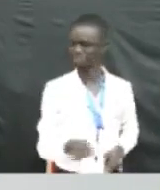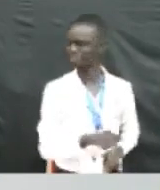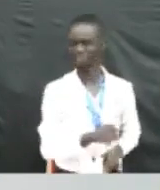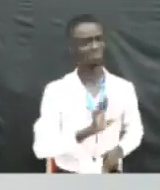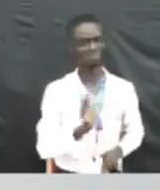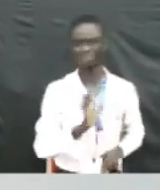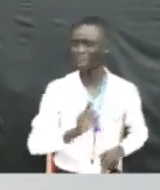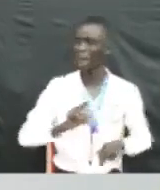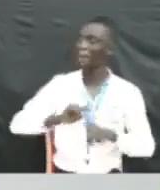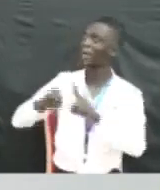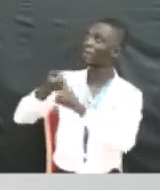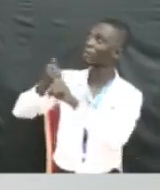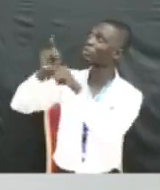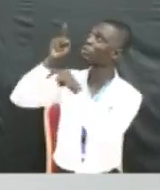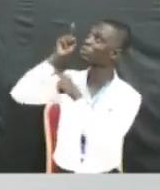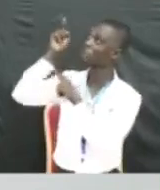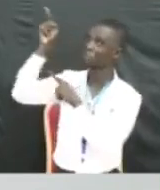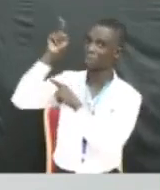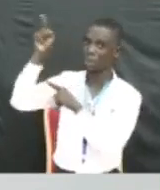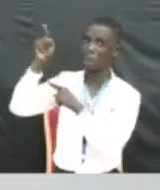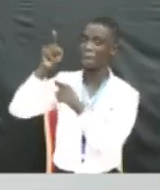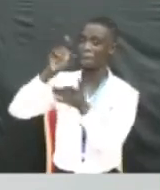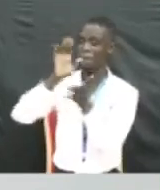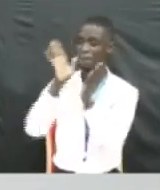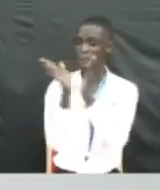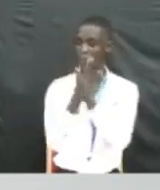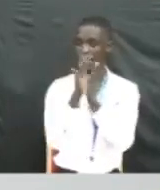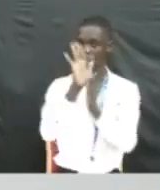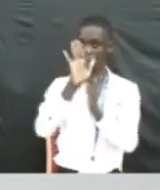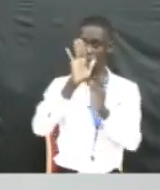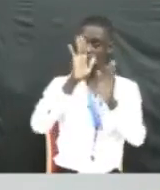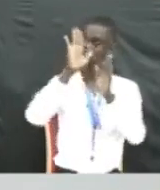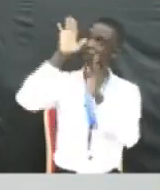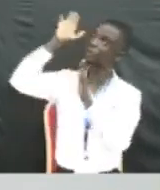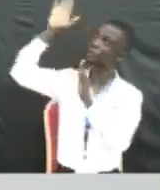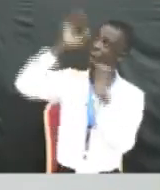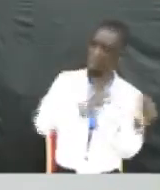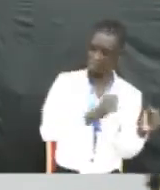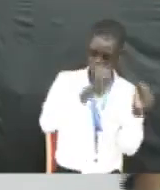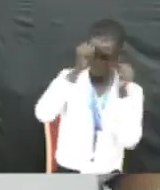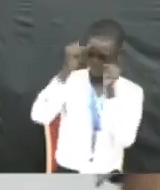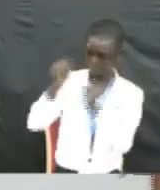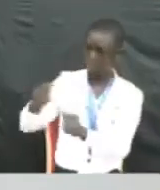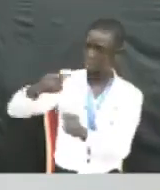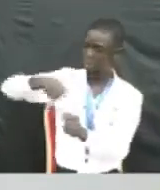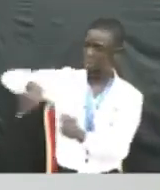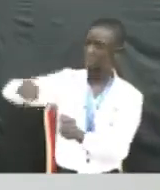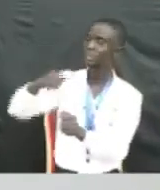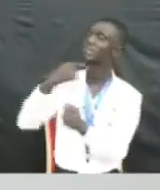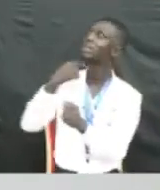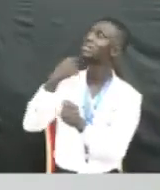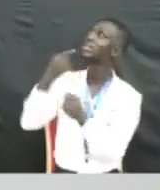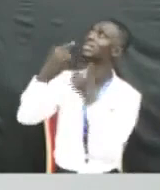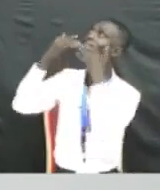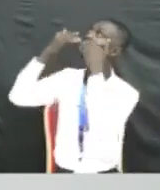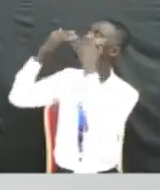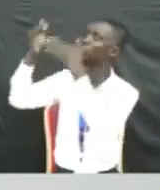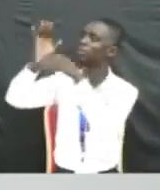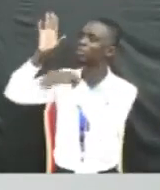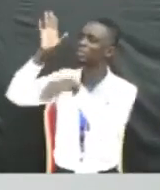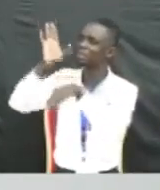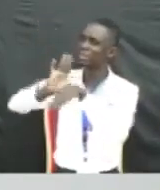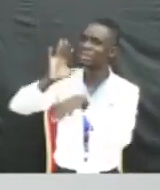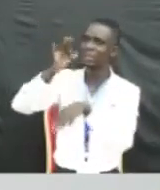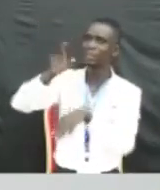doing. By the power of your right hand. Father, we thank you. Church of